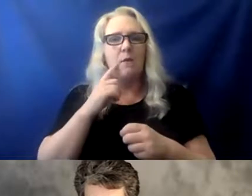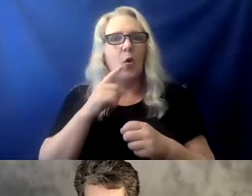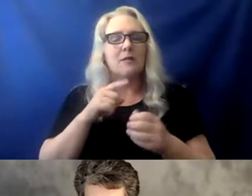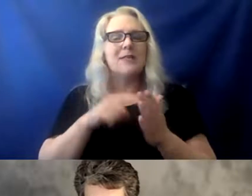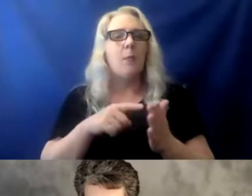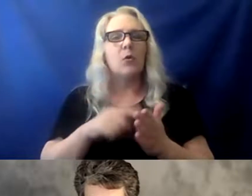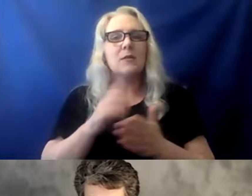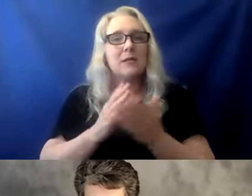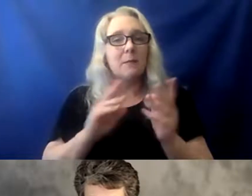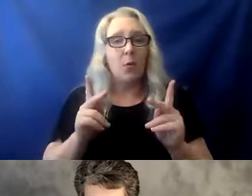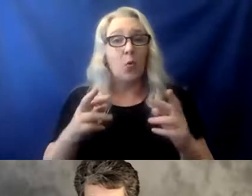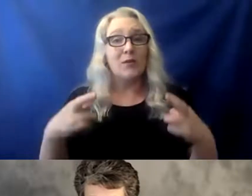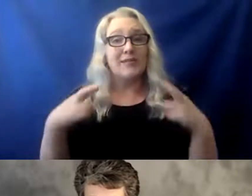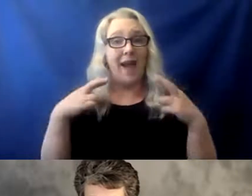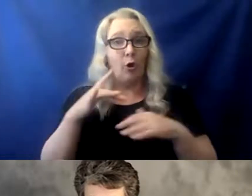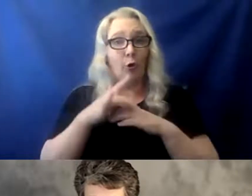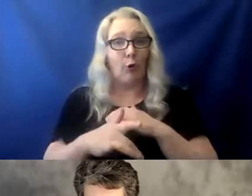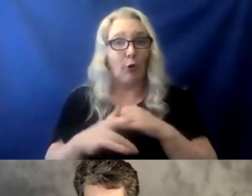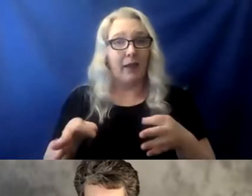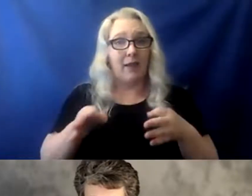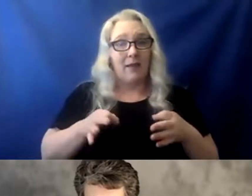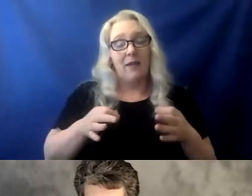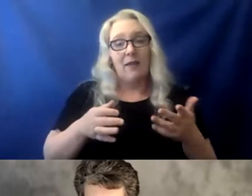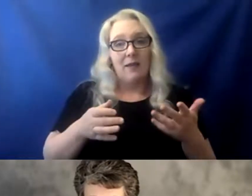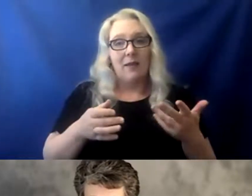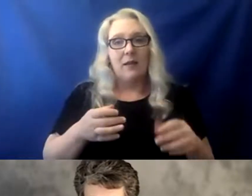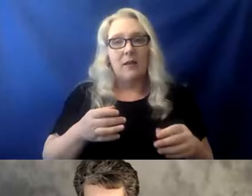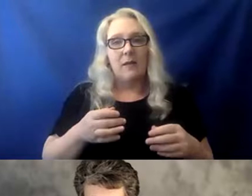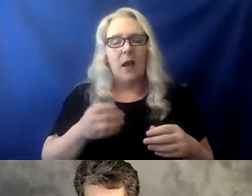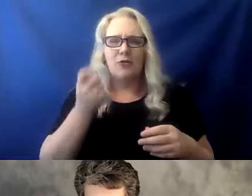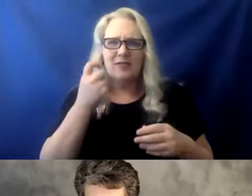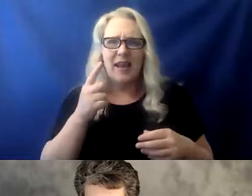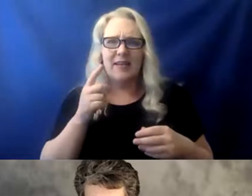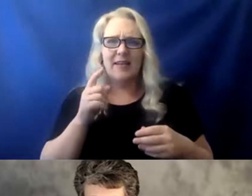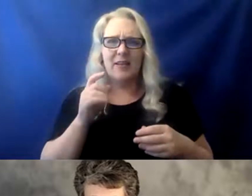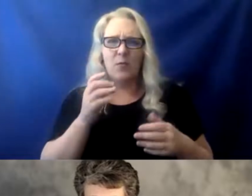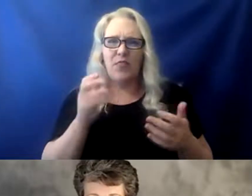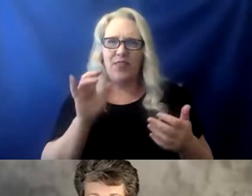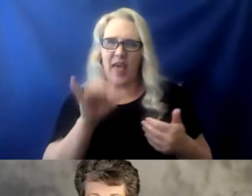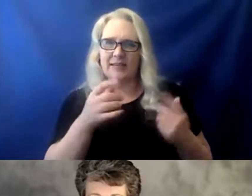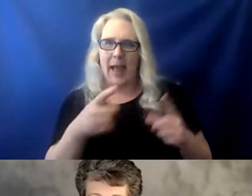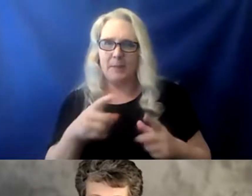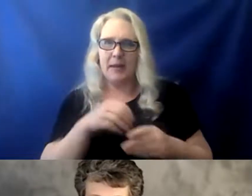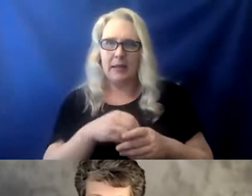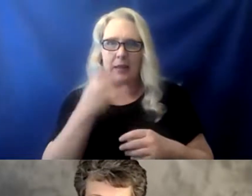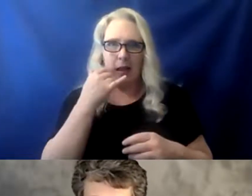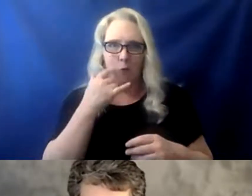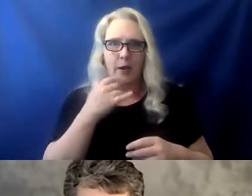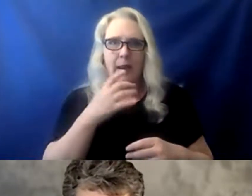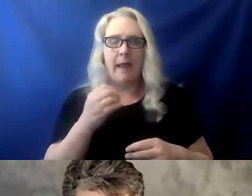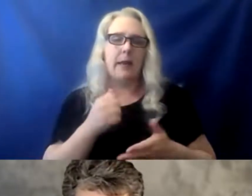early. So I think understanding that dynamic in California and trying to help people make good decisions